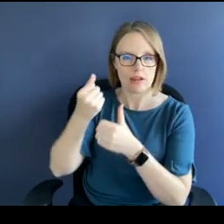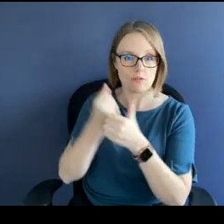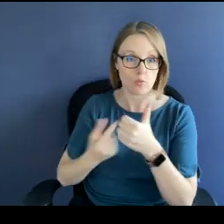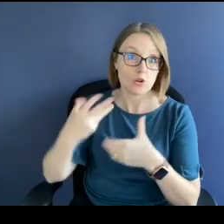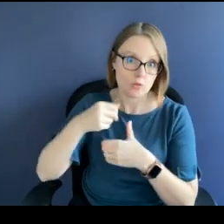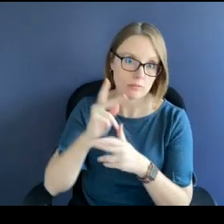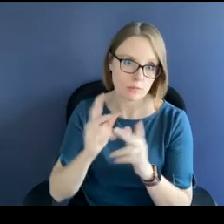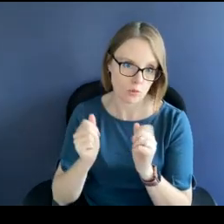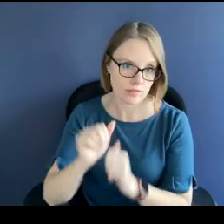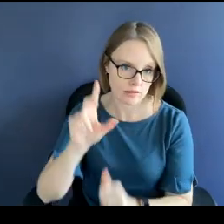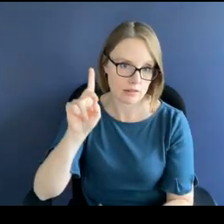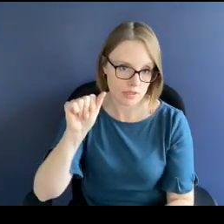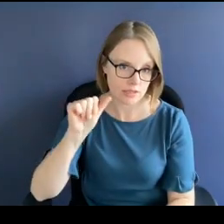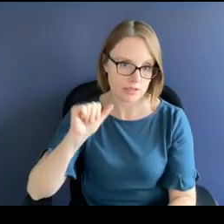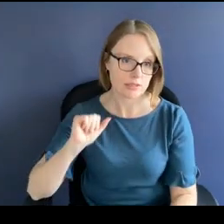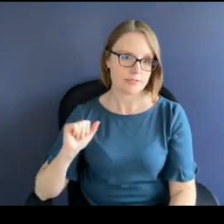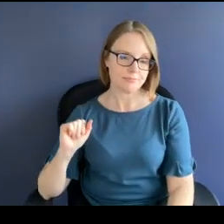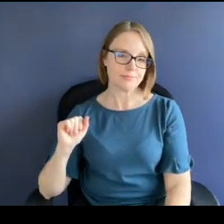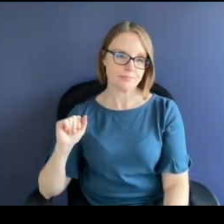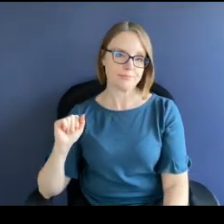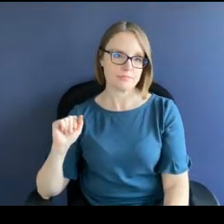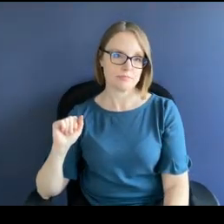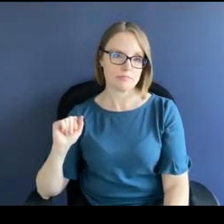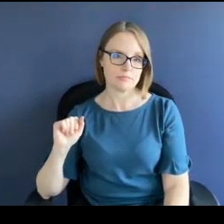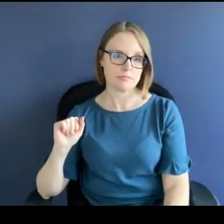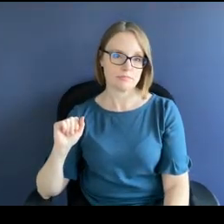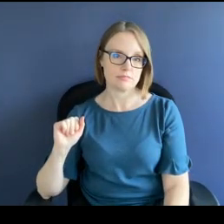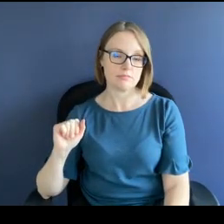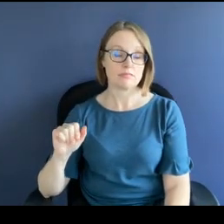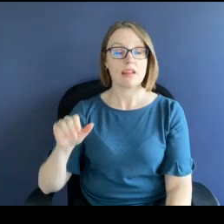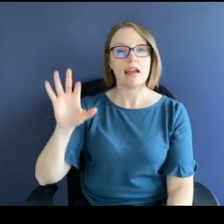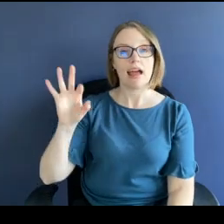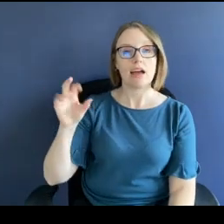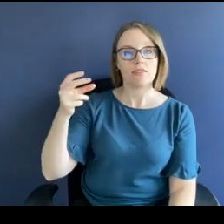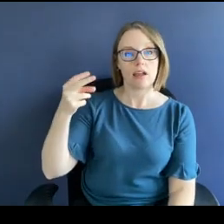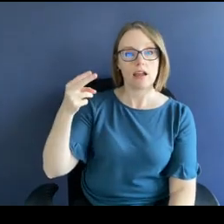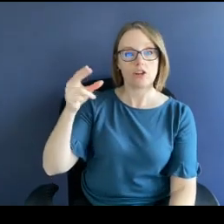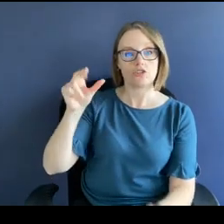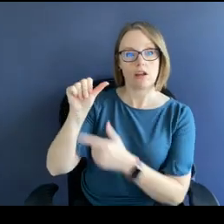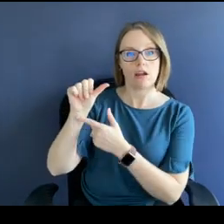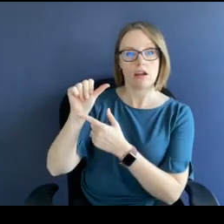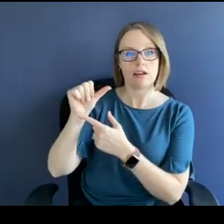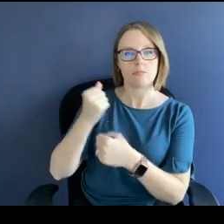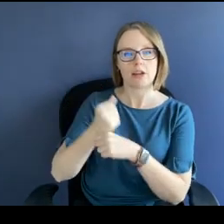with disabilities. The FHA